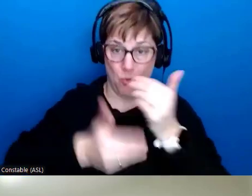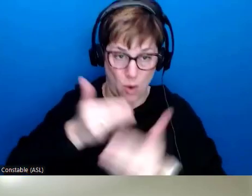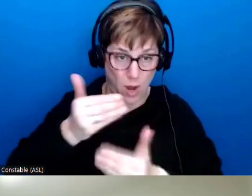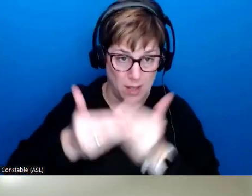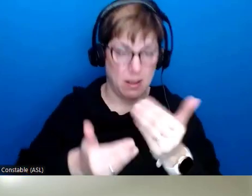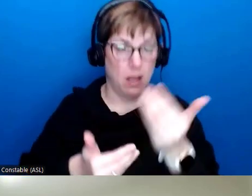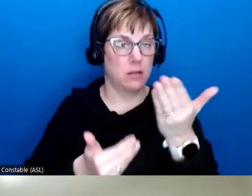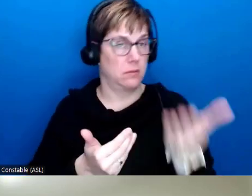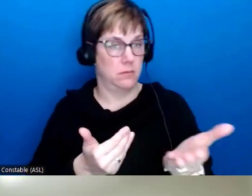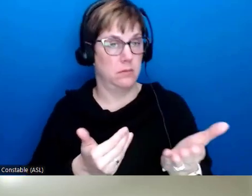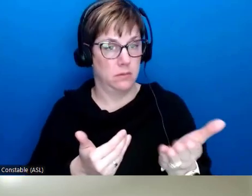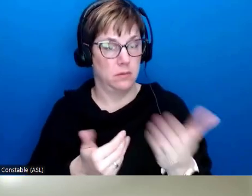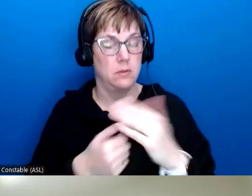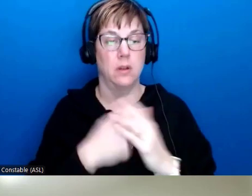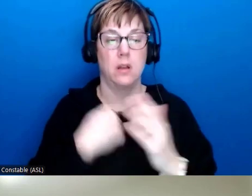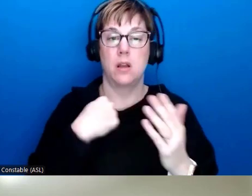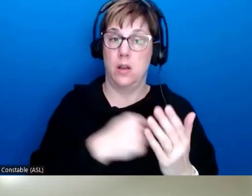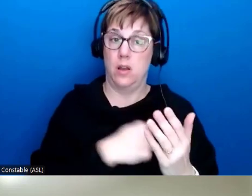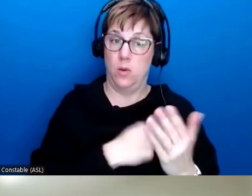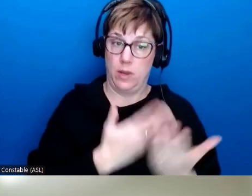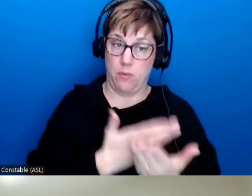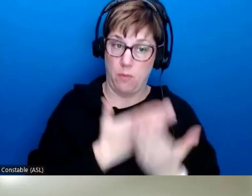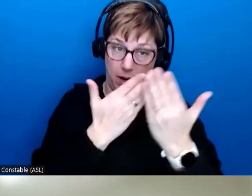recommend that employees